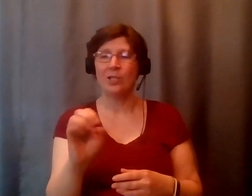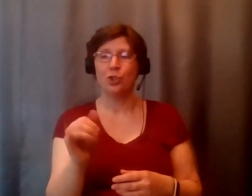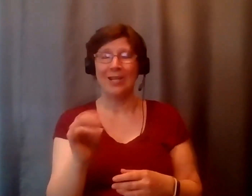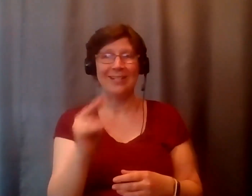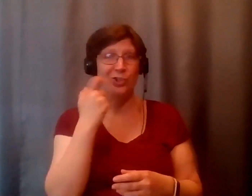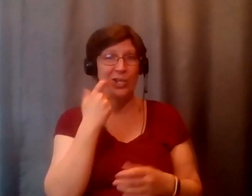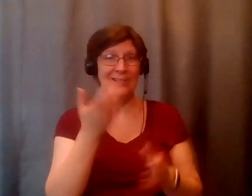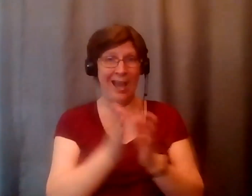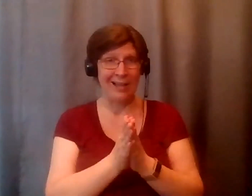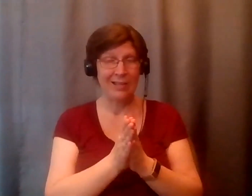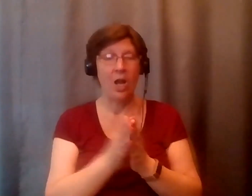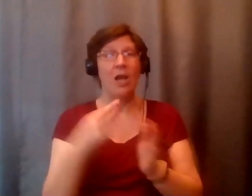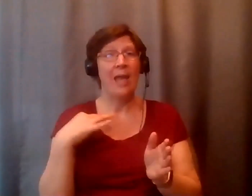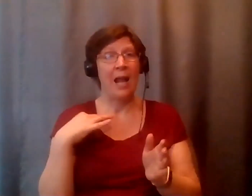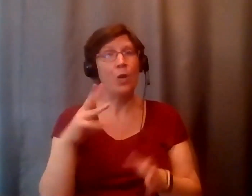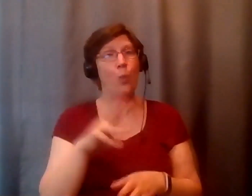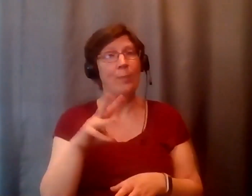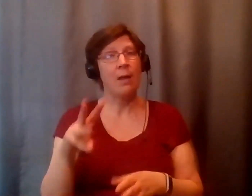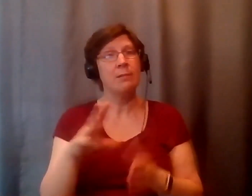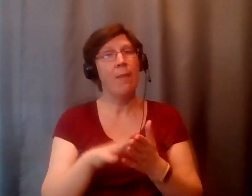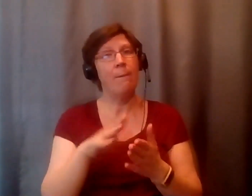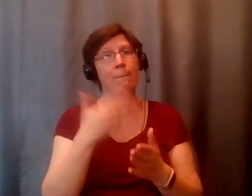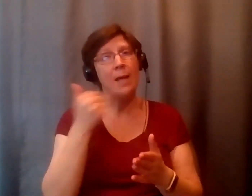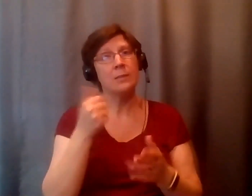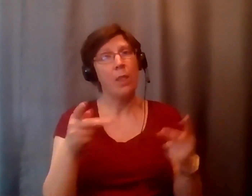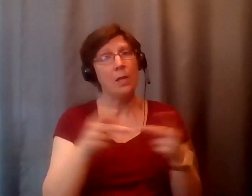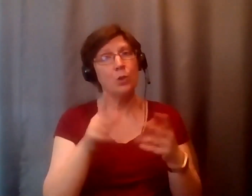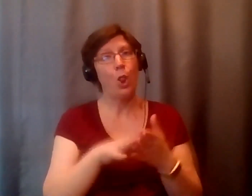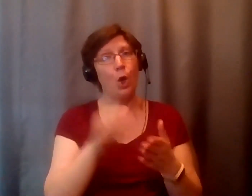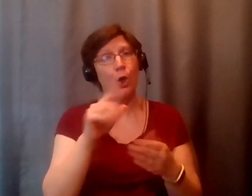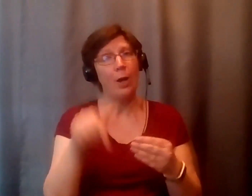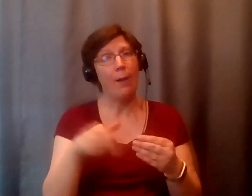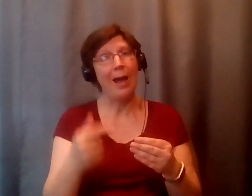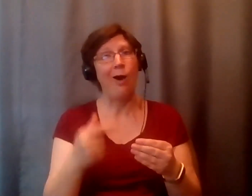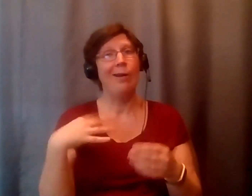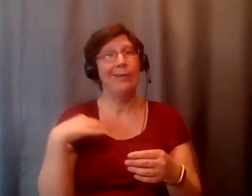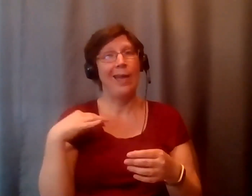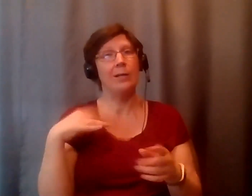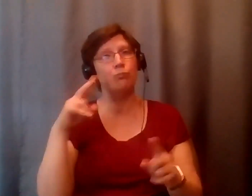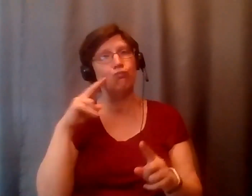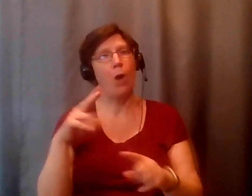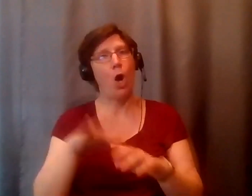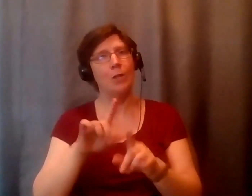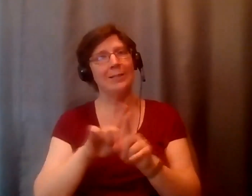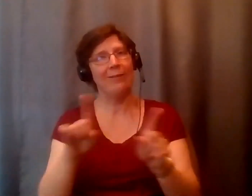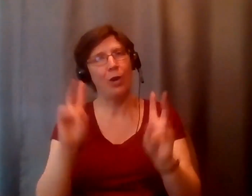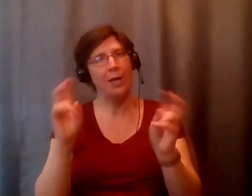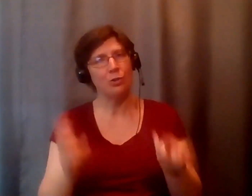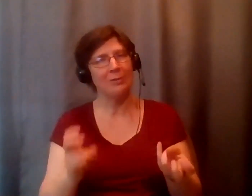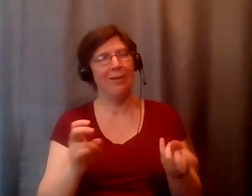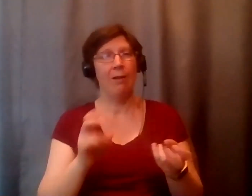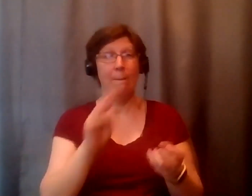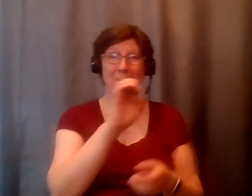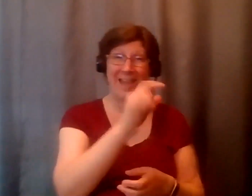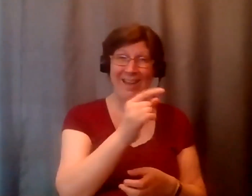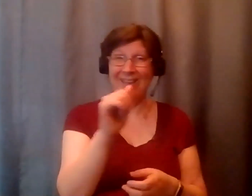are candidate websites the best place to learn about the candidates' stances on different issues? Either Meg and Amy, would you like to answer